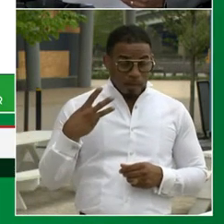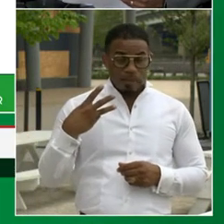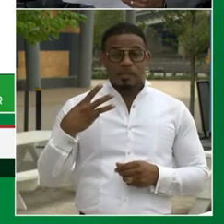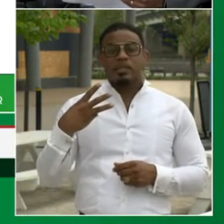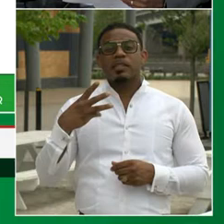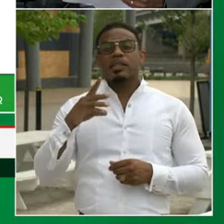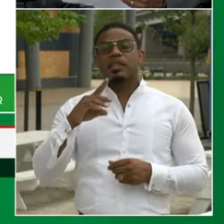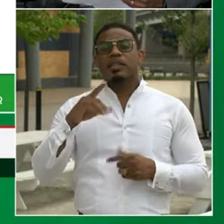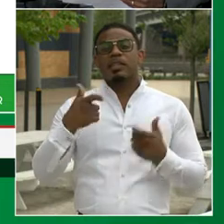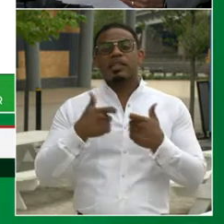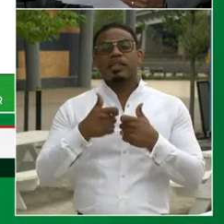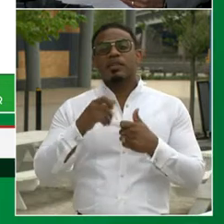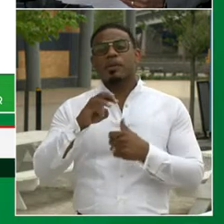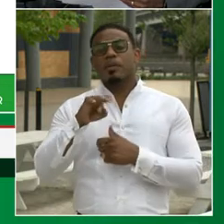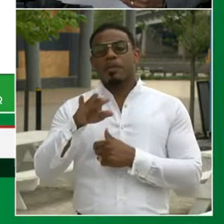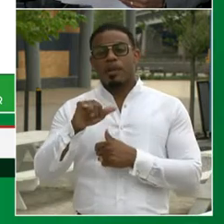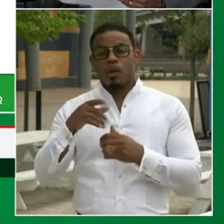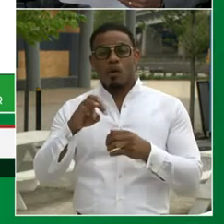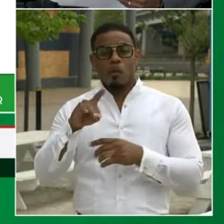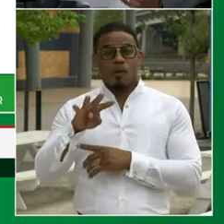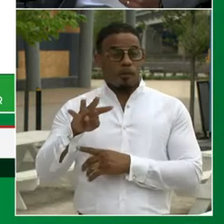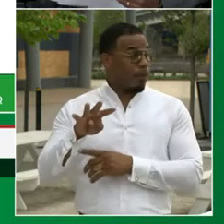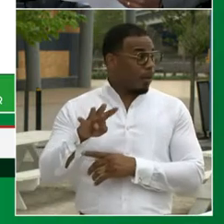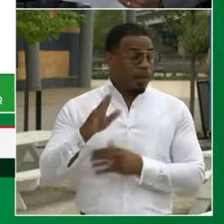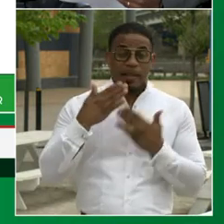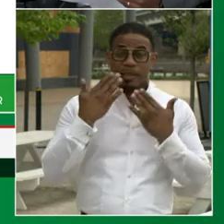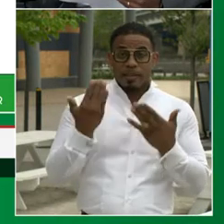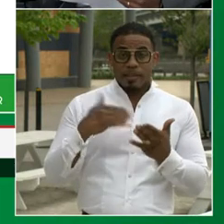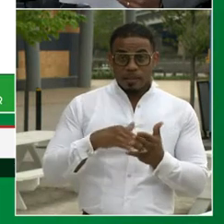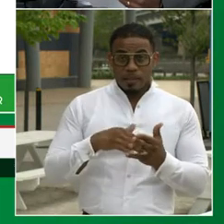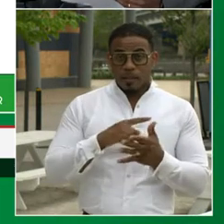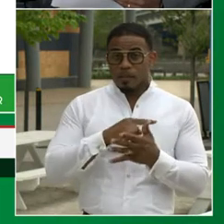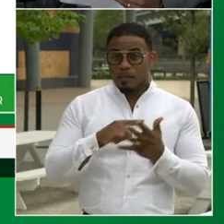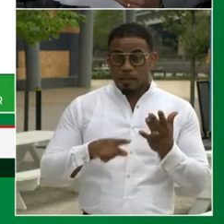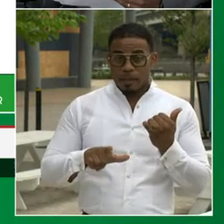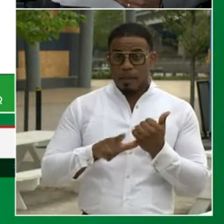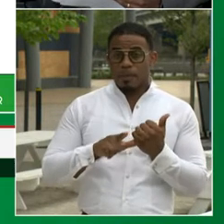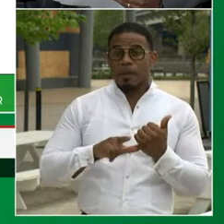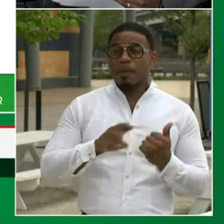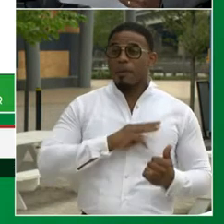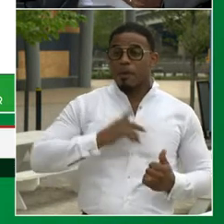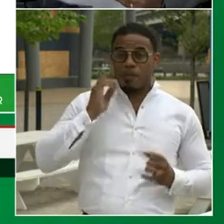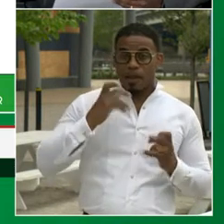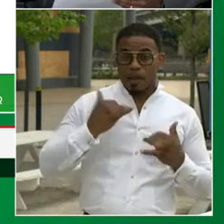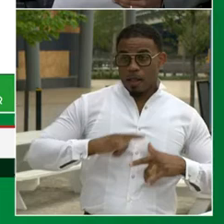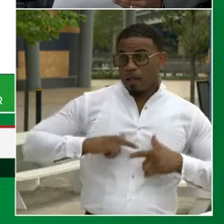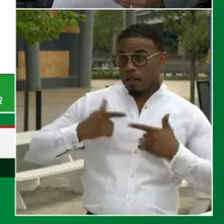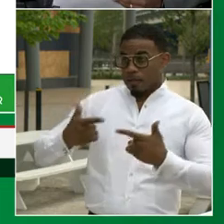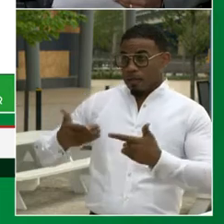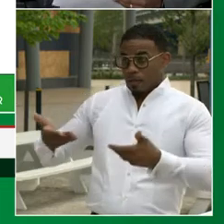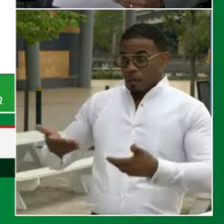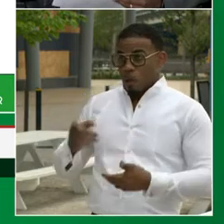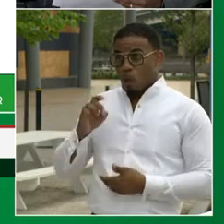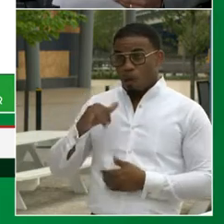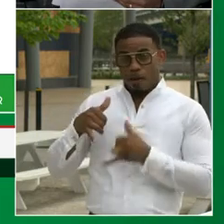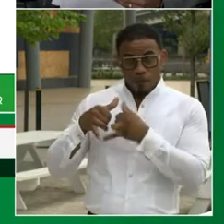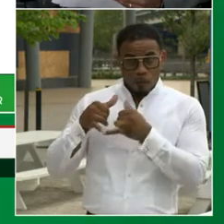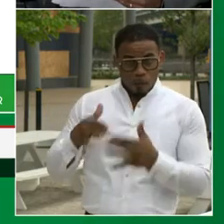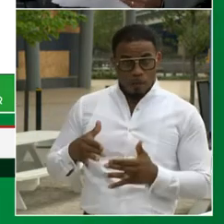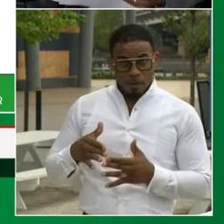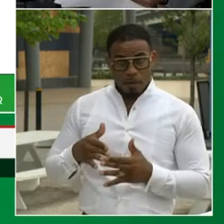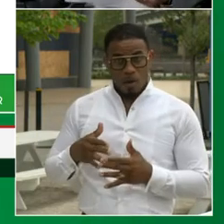Digital Media, Ward 4. So thanks again, Deputy Mayor, for the opportunity. And now I would like to introduce one of the